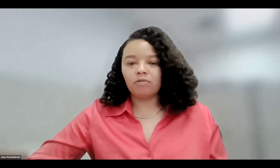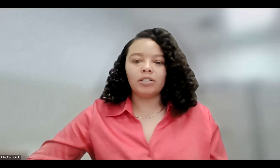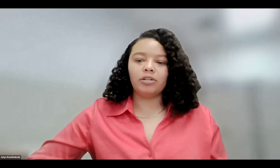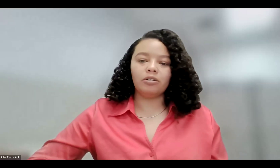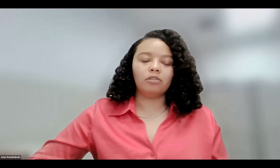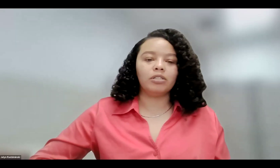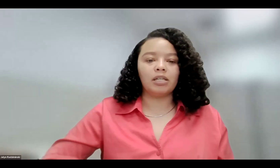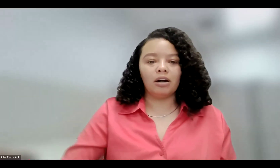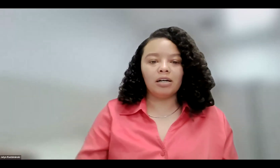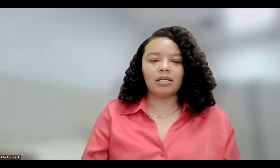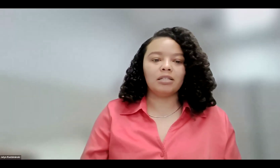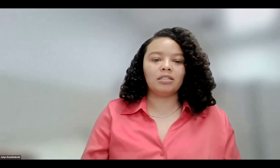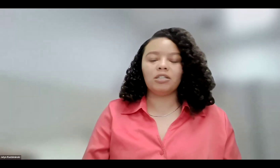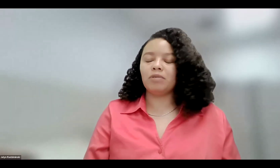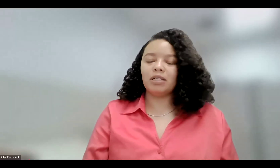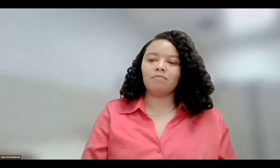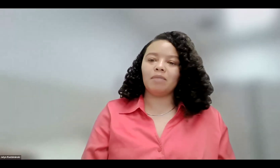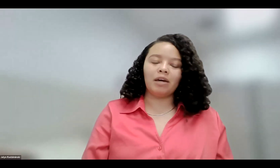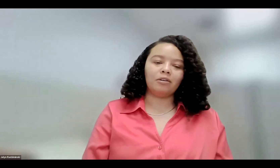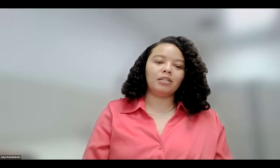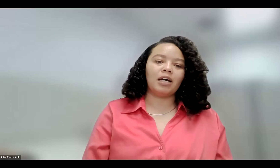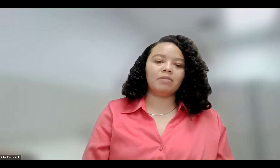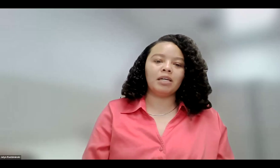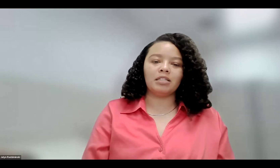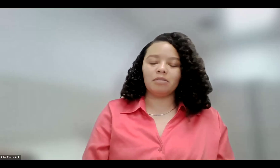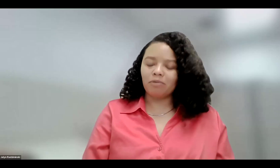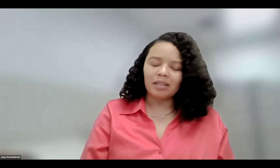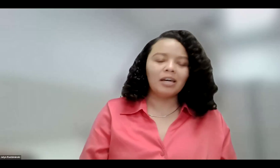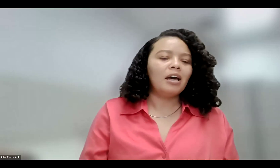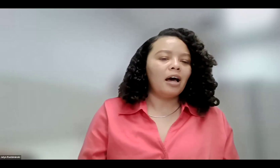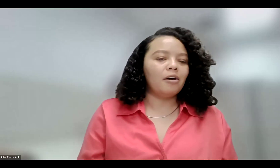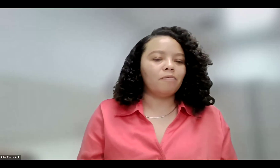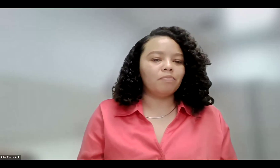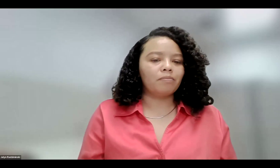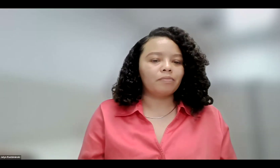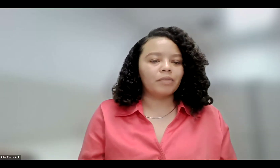Just before I turn it over to the audience, just wanted to give my panelists time to take a deep breath.